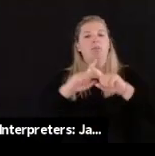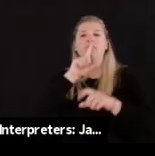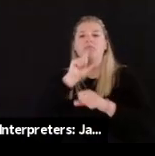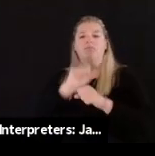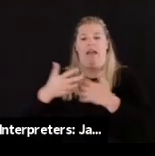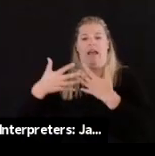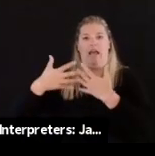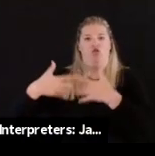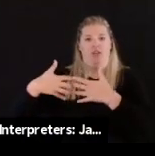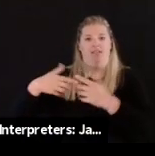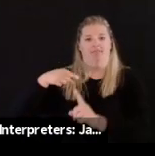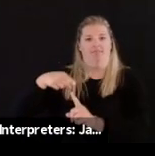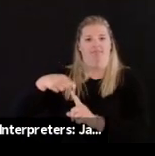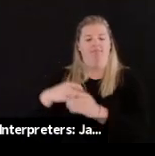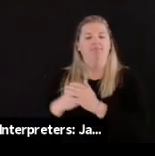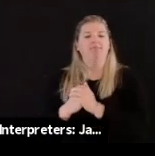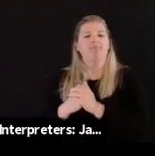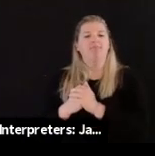do we make